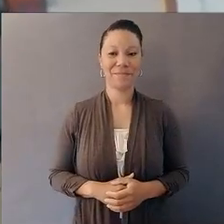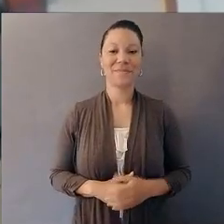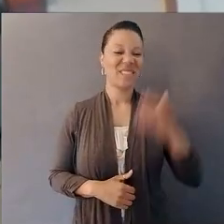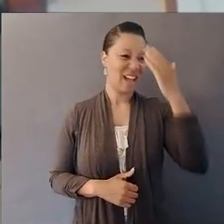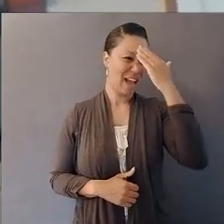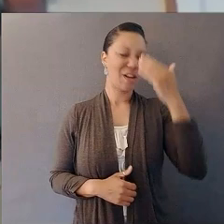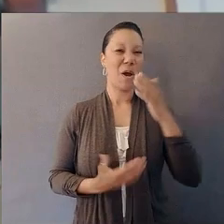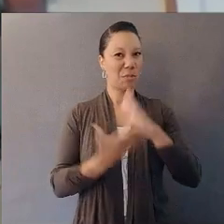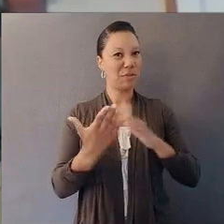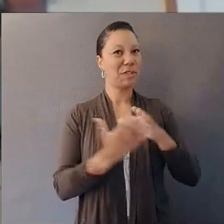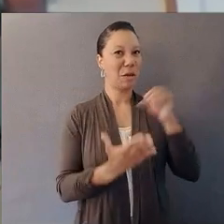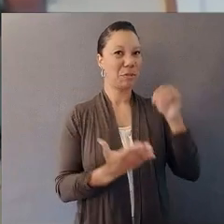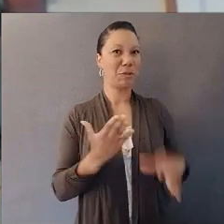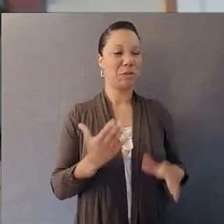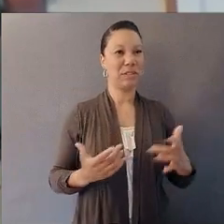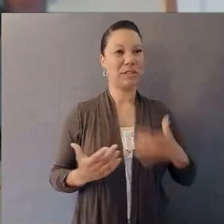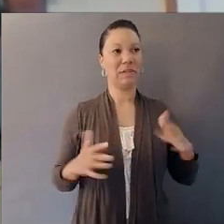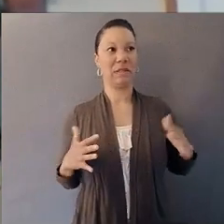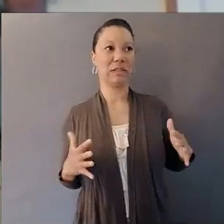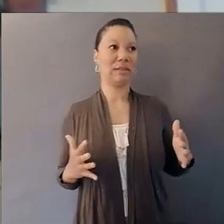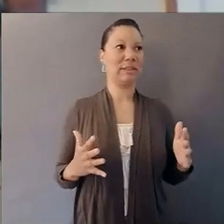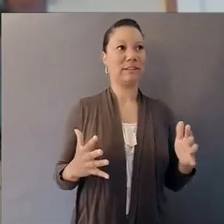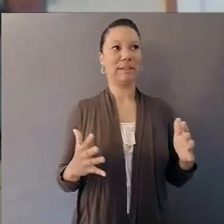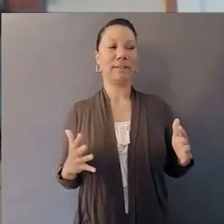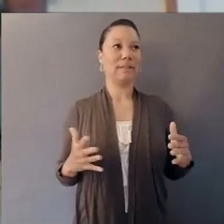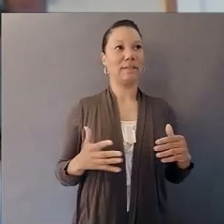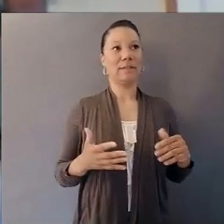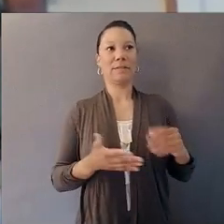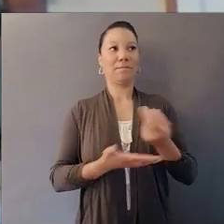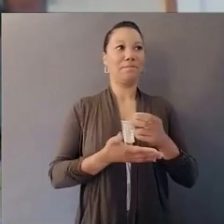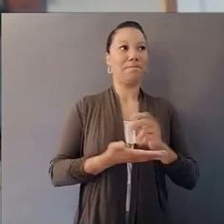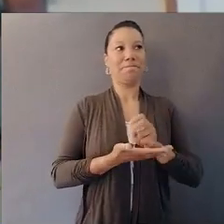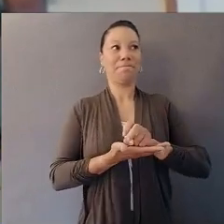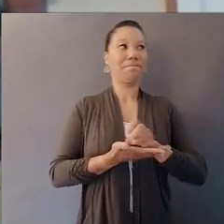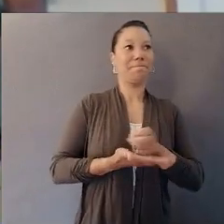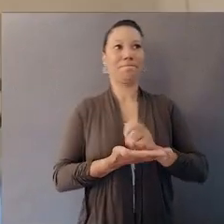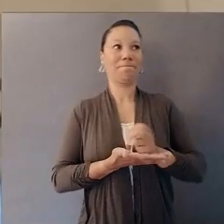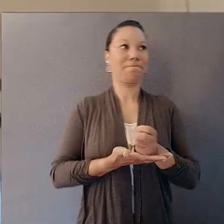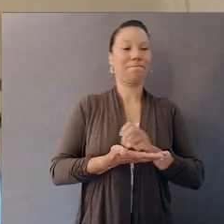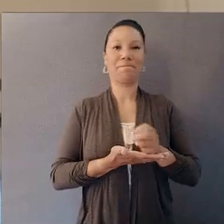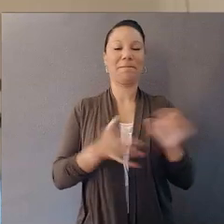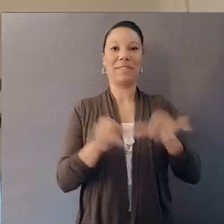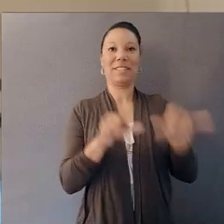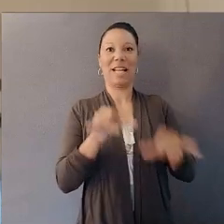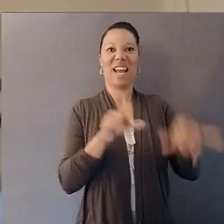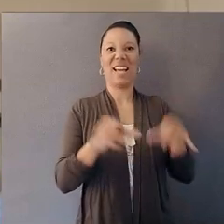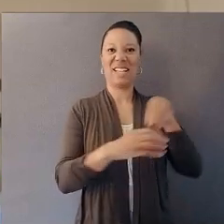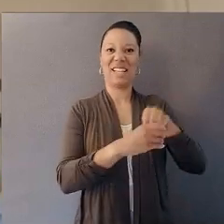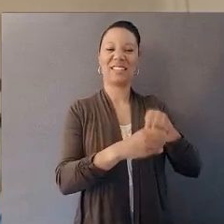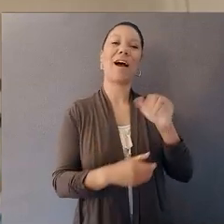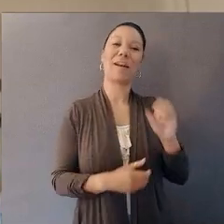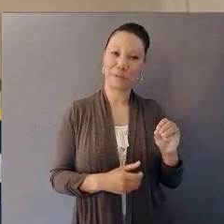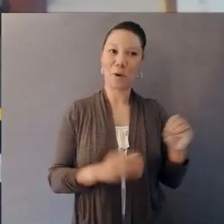antsy staying indoors and on their property with the shelter-in-place order. So those tips right there are very